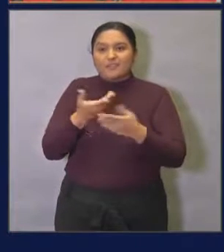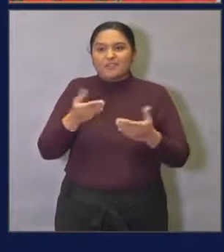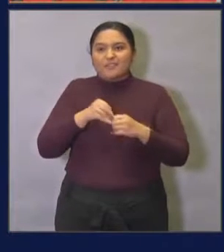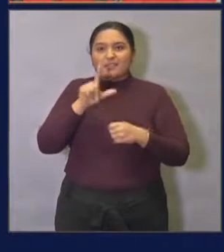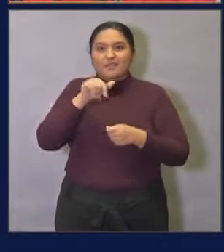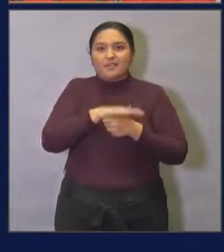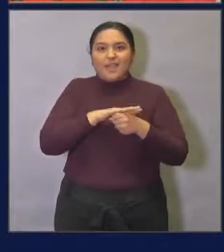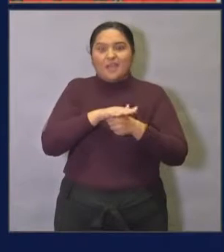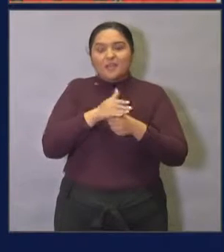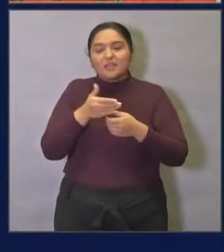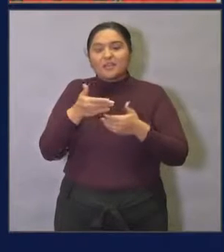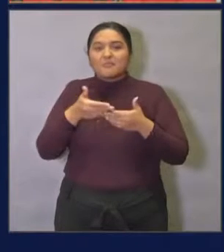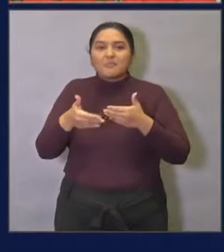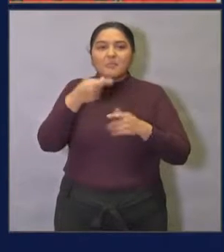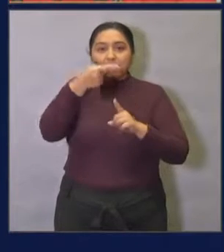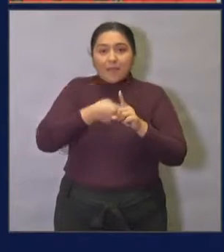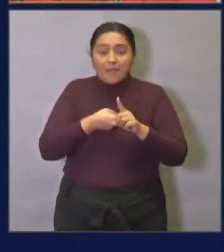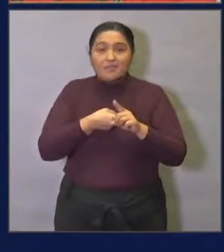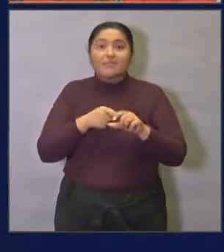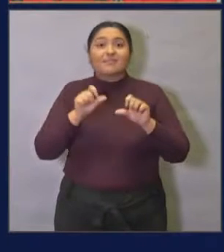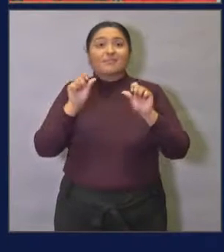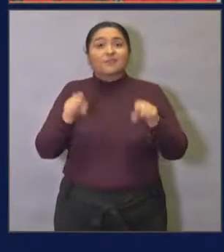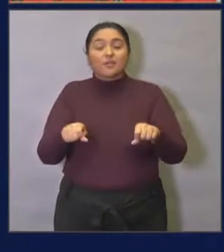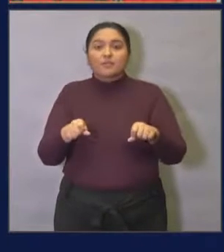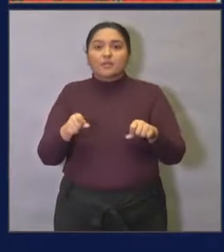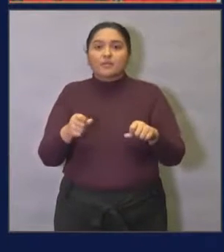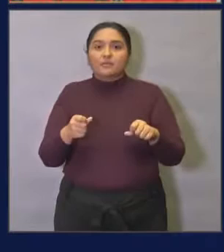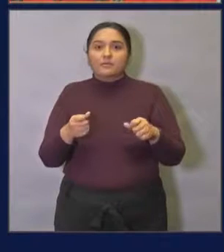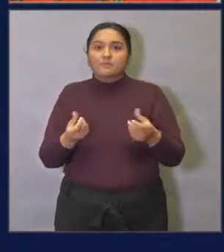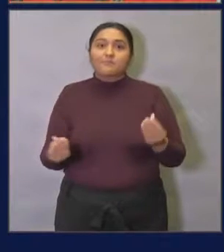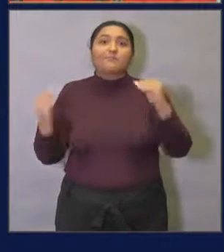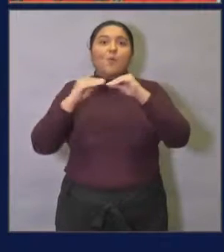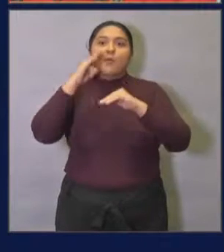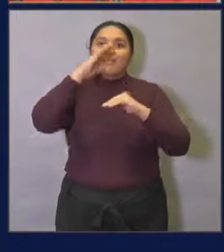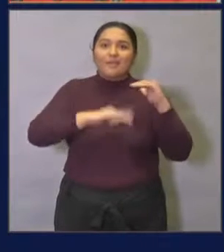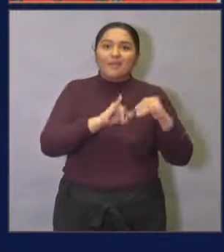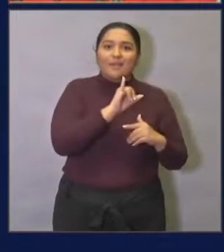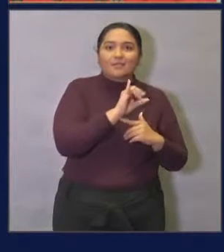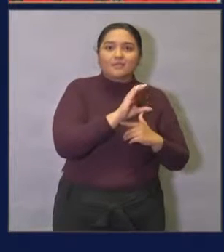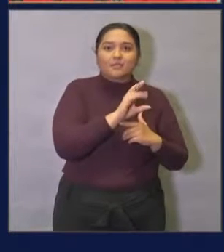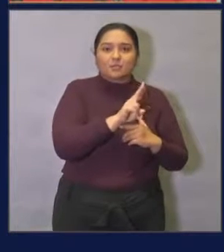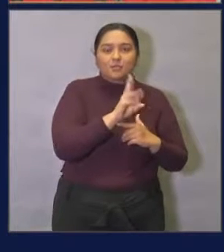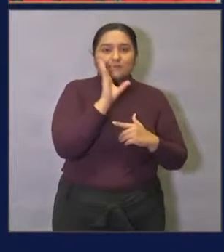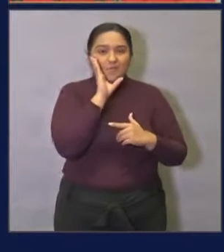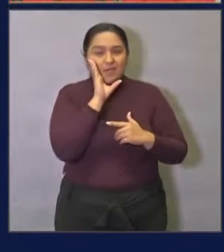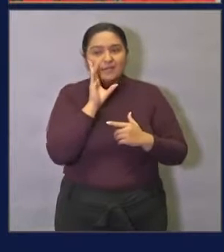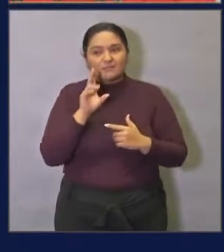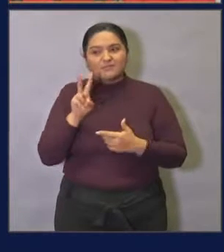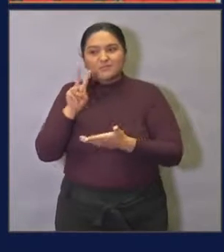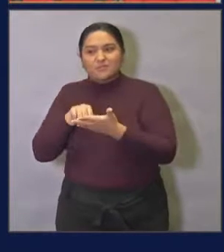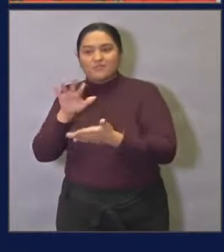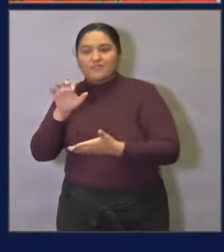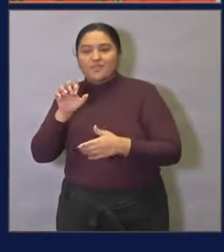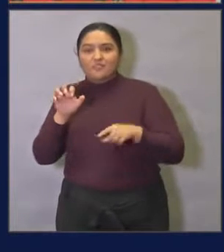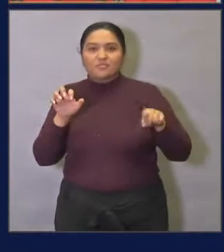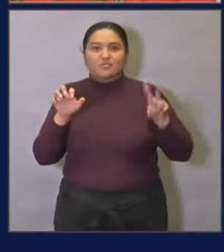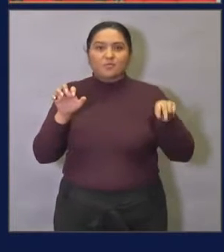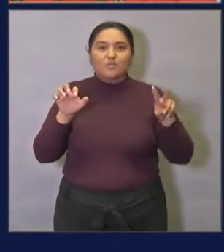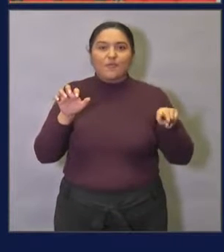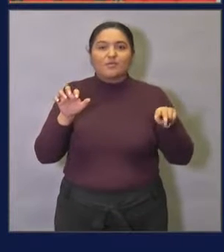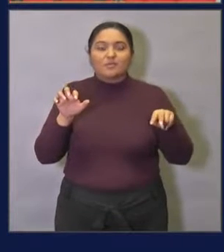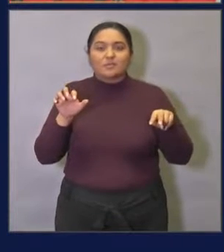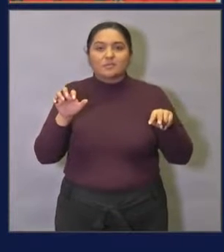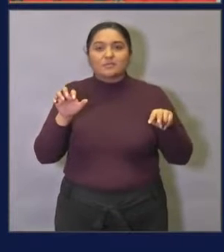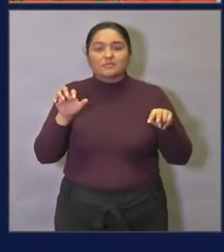easily exceed the total number of licensed adult ICU beds. That's 2,500. And that could exceed that number